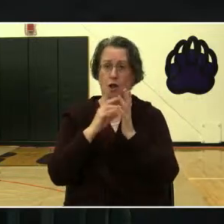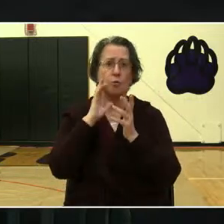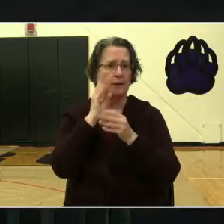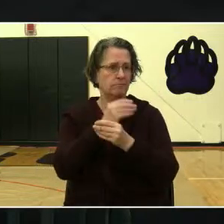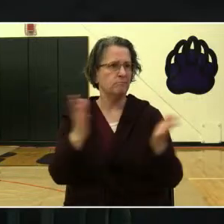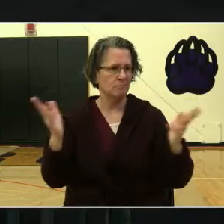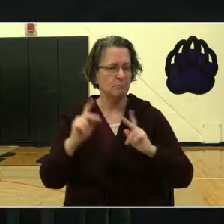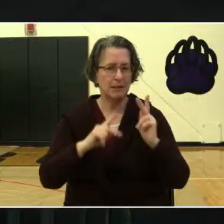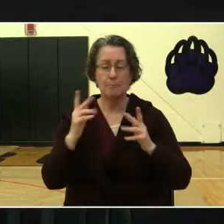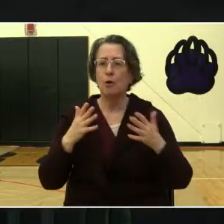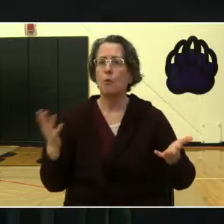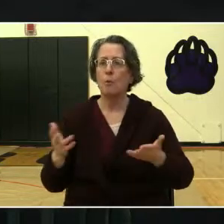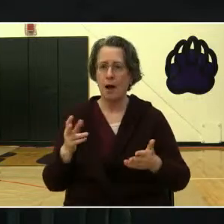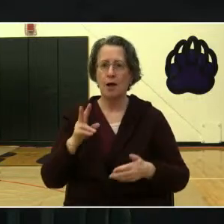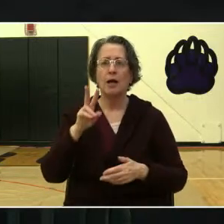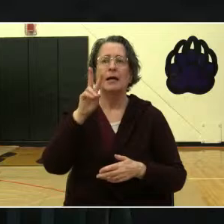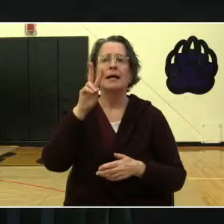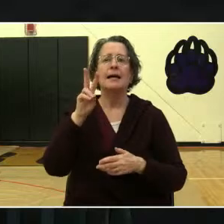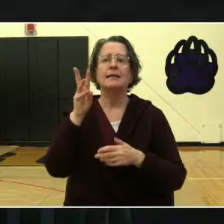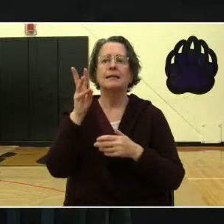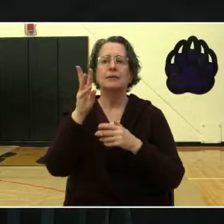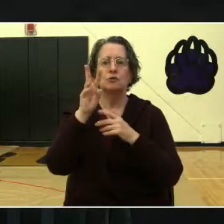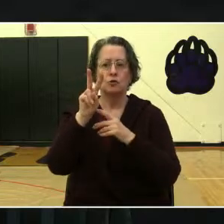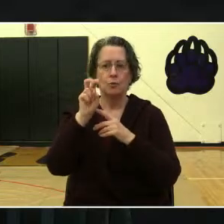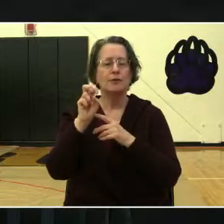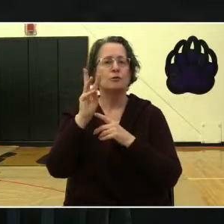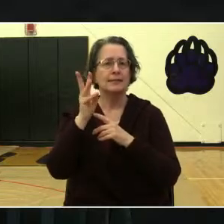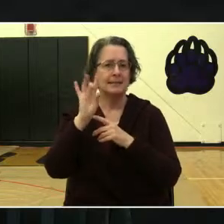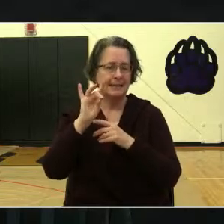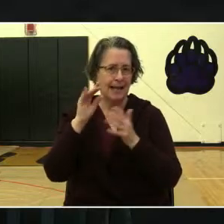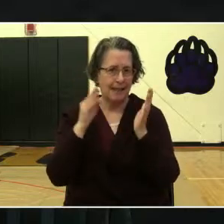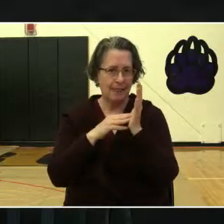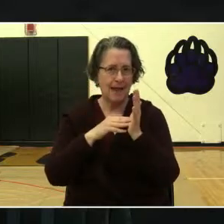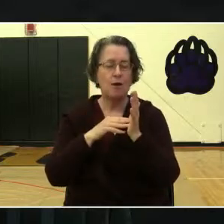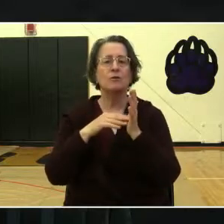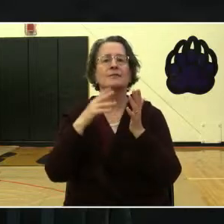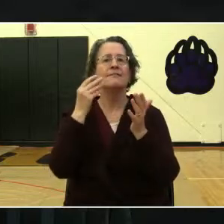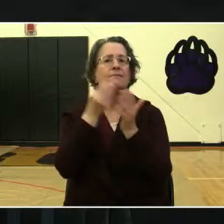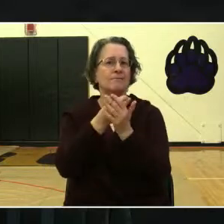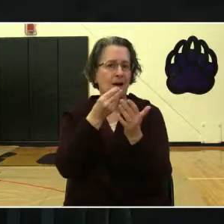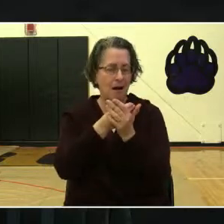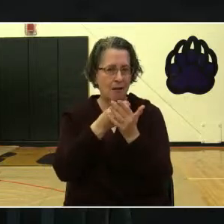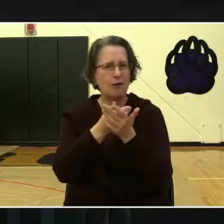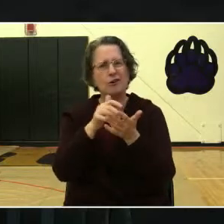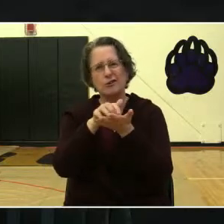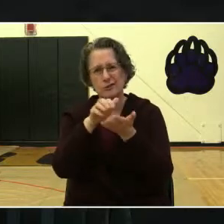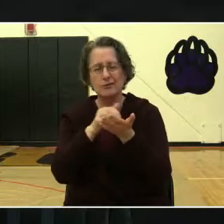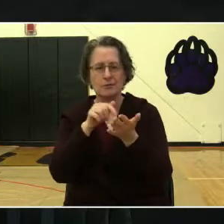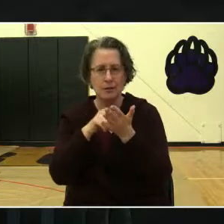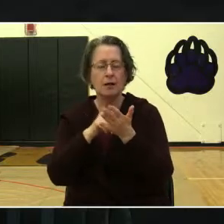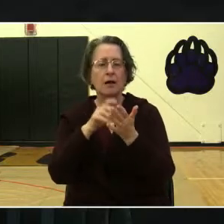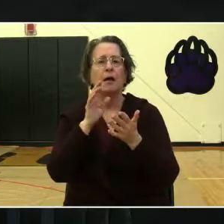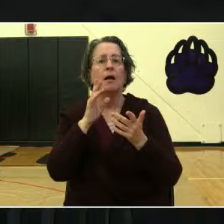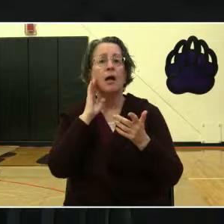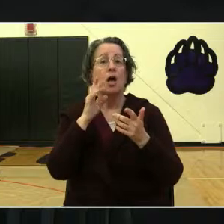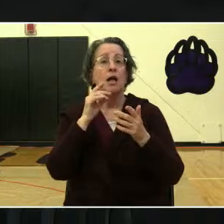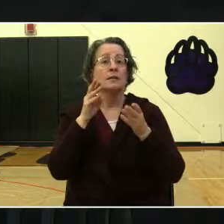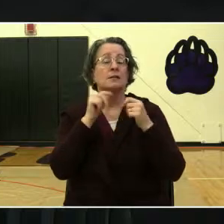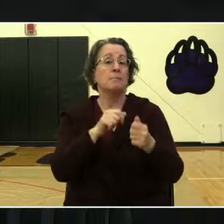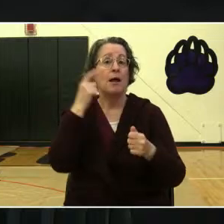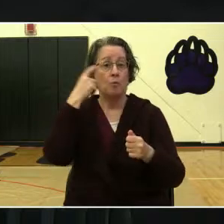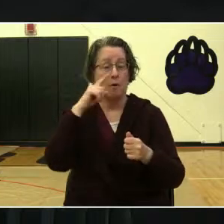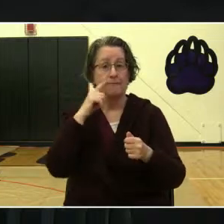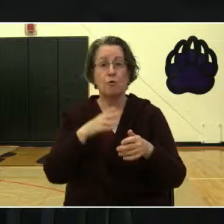$268,800 to Street Paving and capital Road Improvement projects and they did not have notice